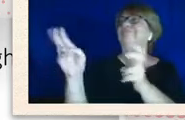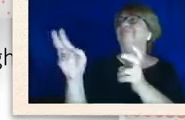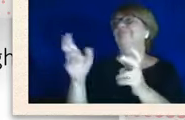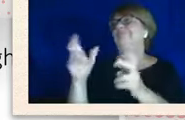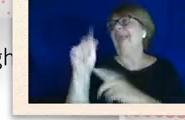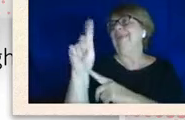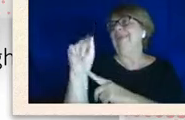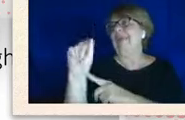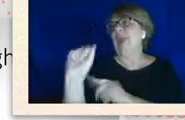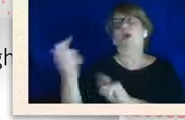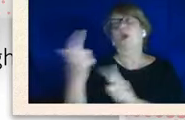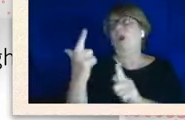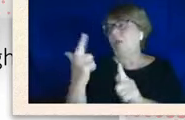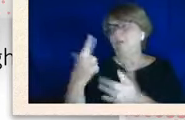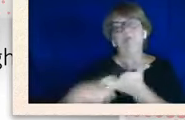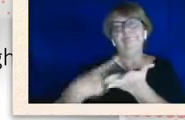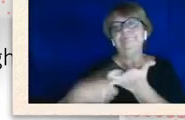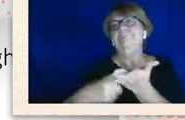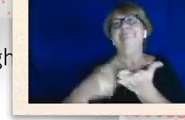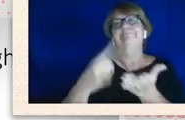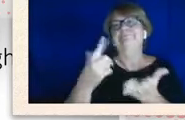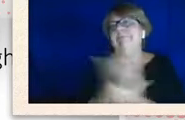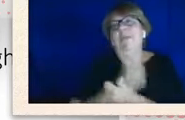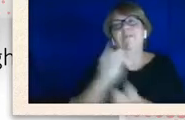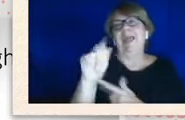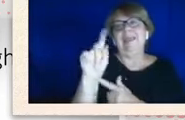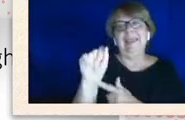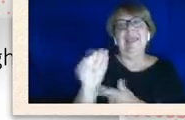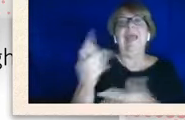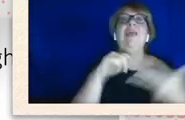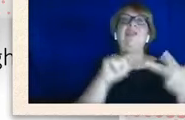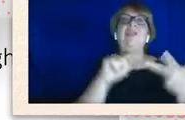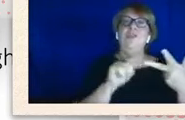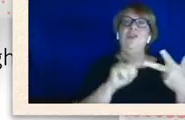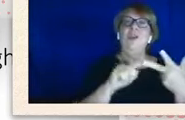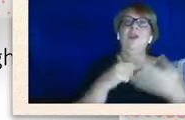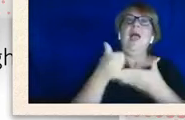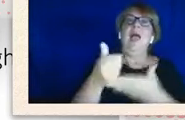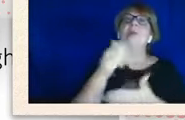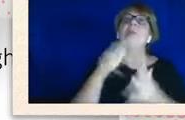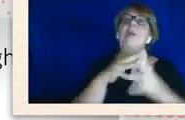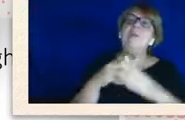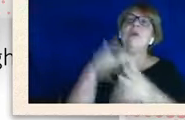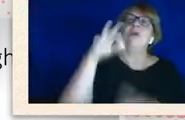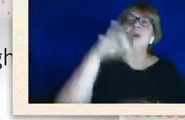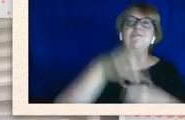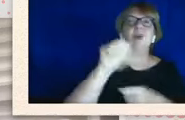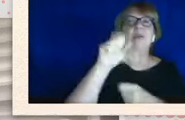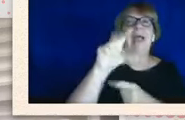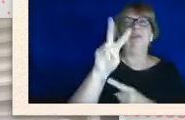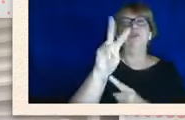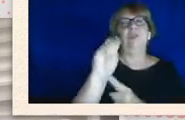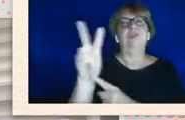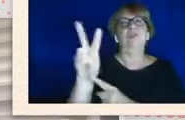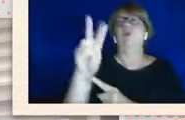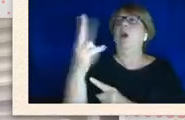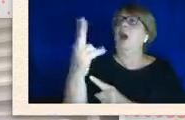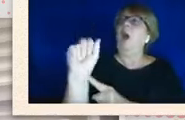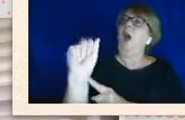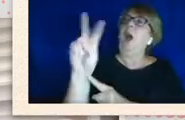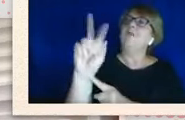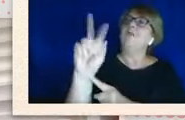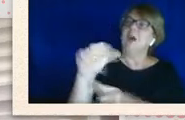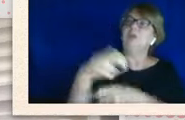the ADA, as well as the third bullet, Help America Vote Act of 2002, or HAVA. So all